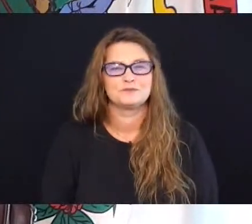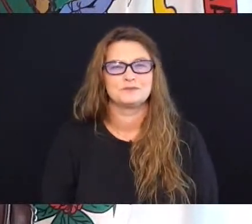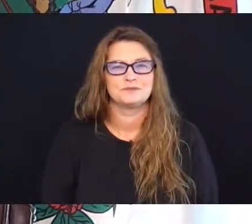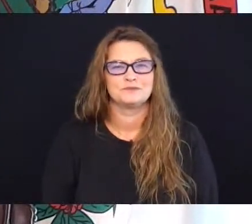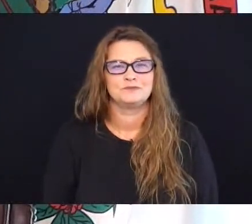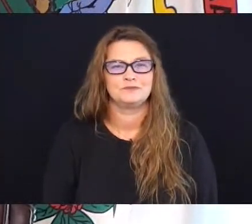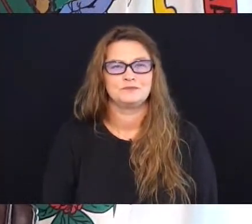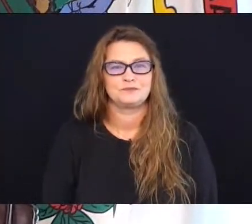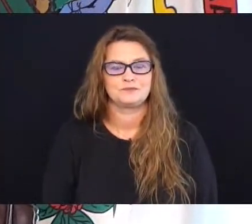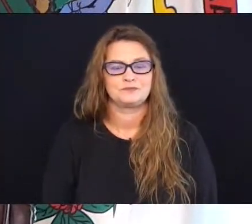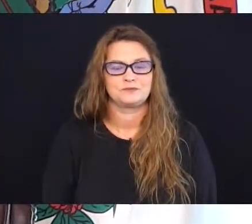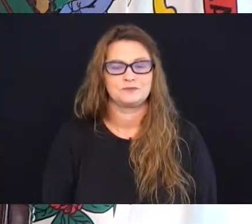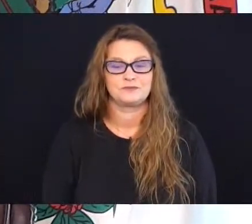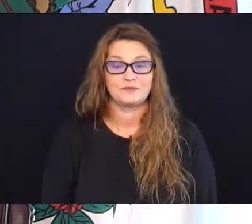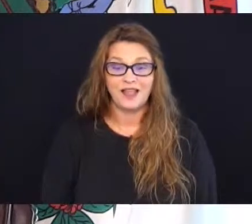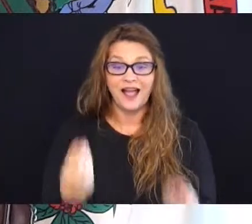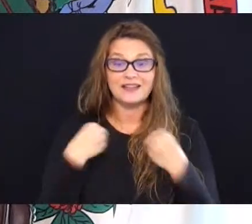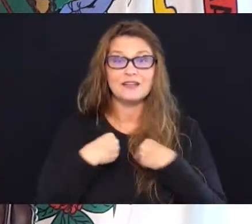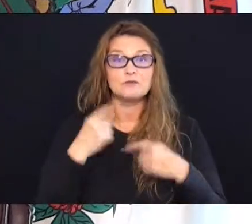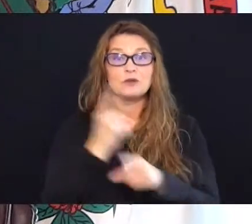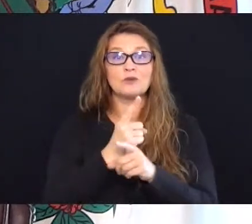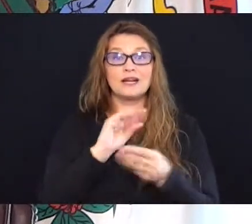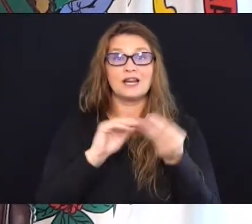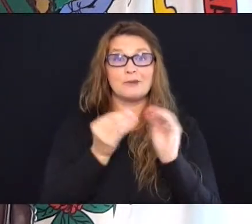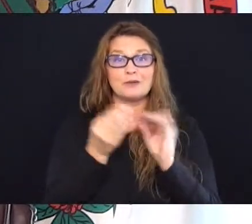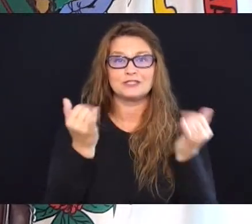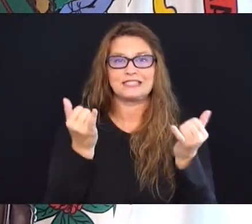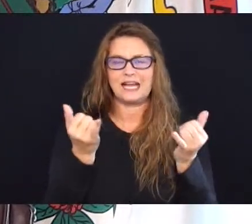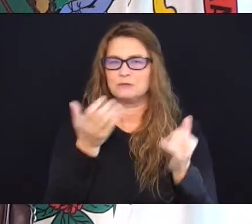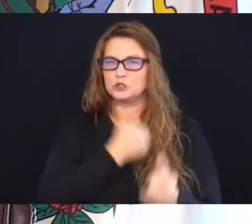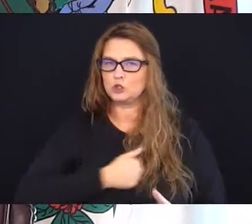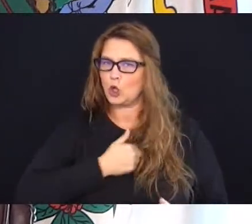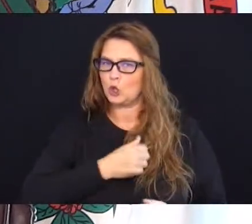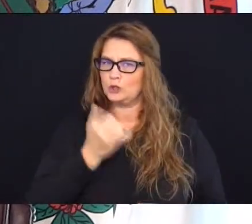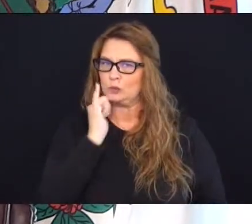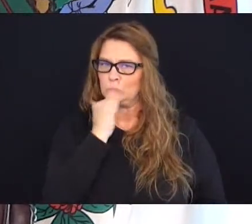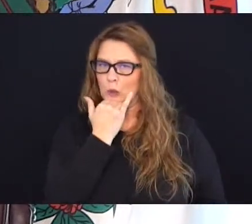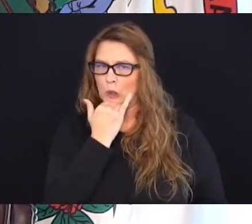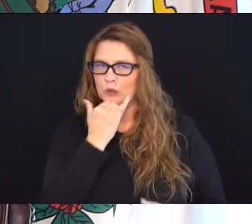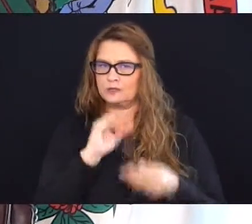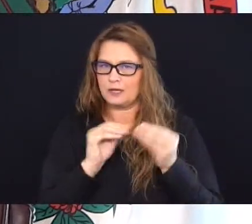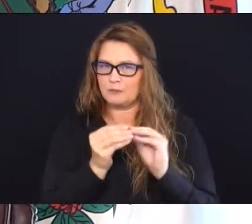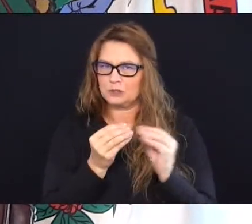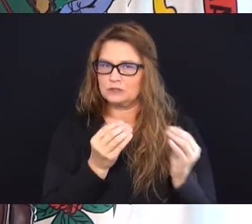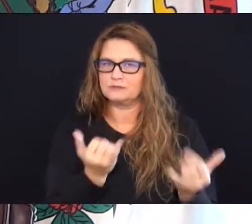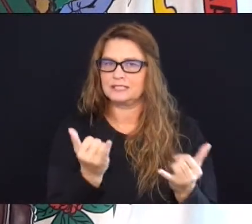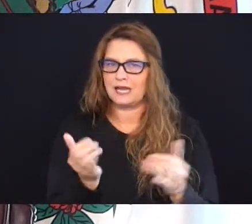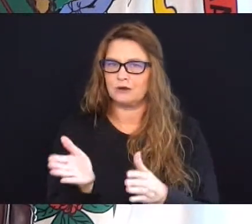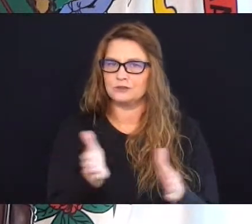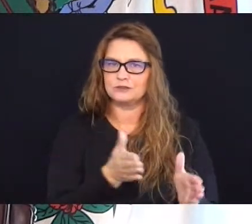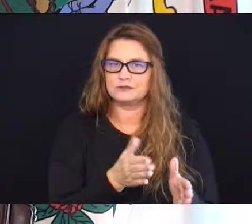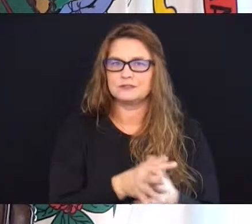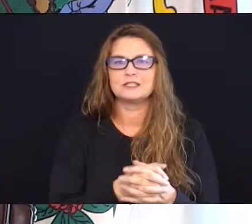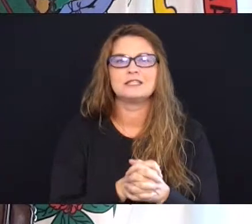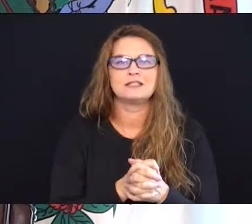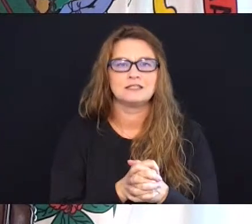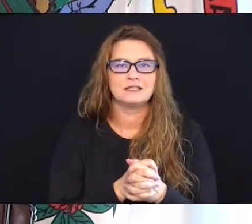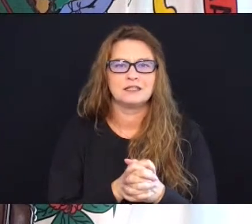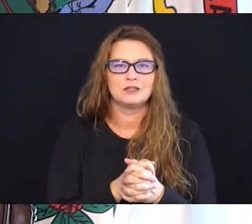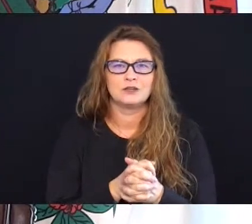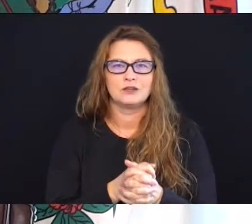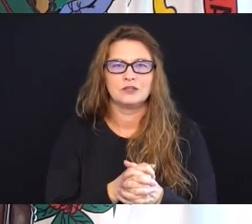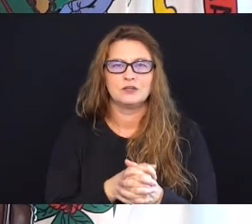We do have our numbers. I think, we had a little glitch there and everything, but we've got our numbers, and I'll go through these real quick. We've